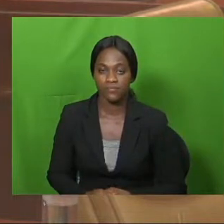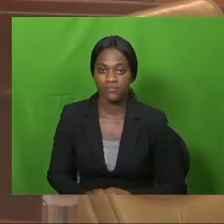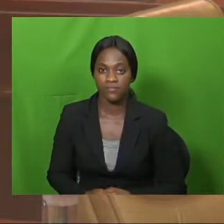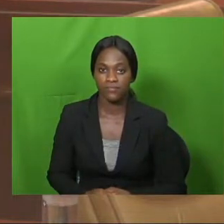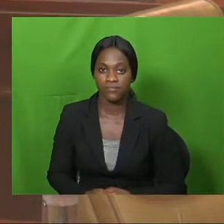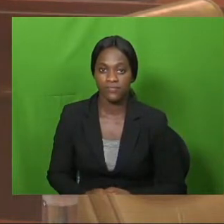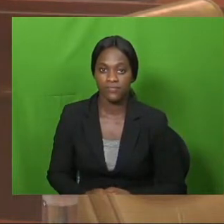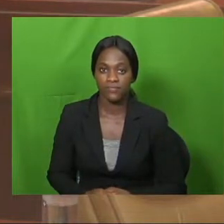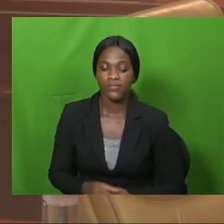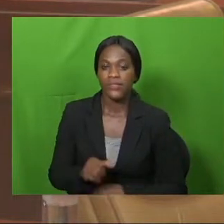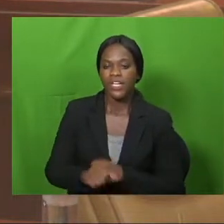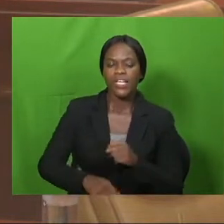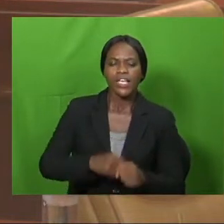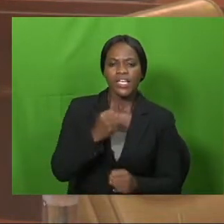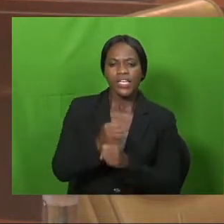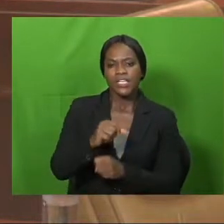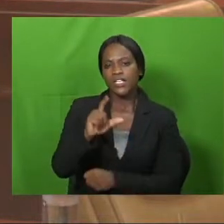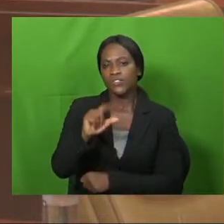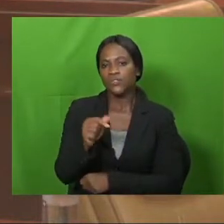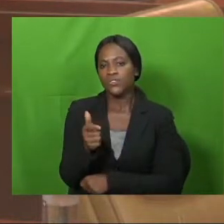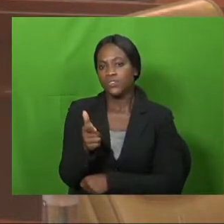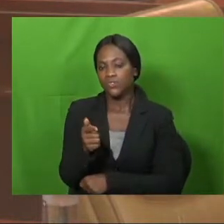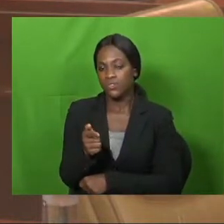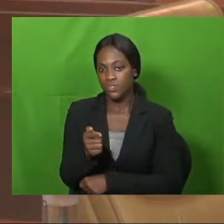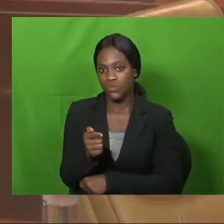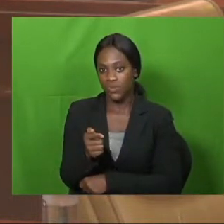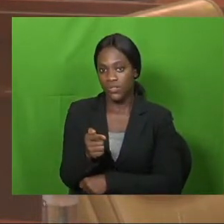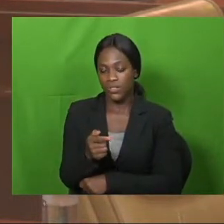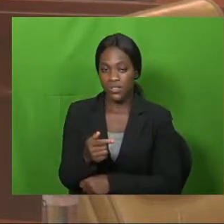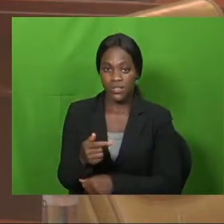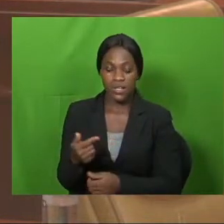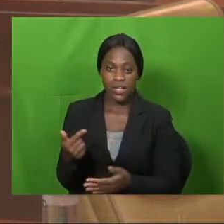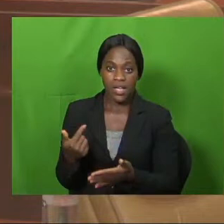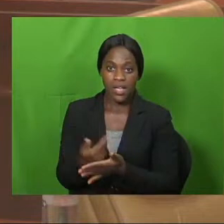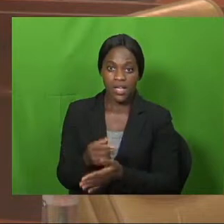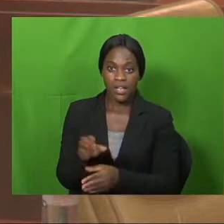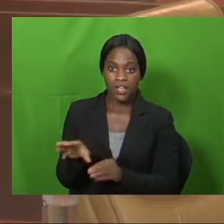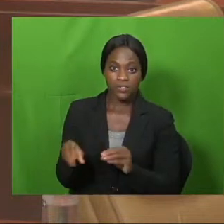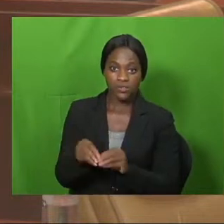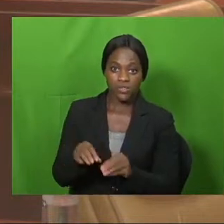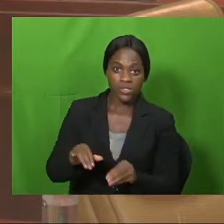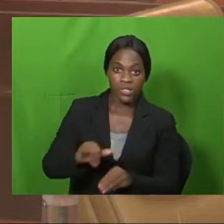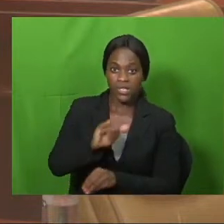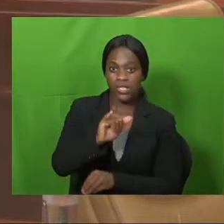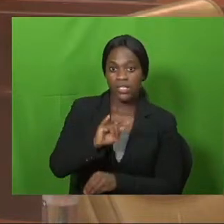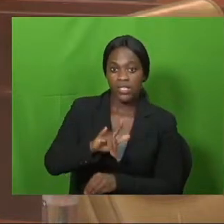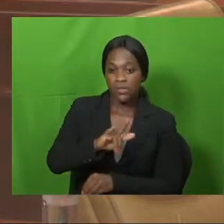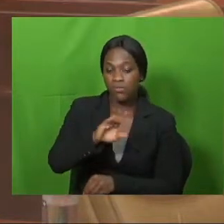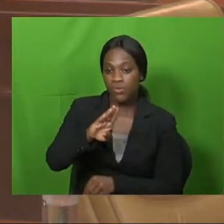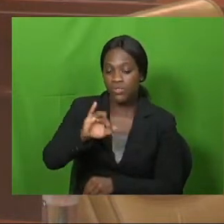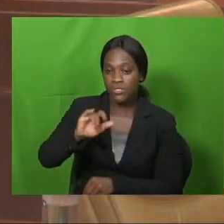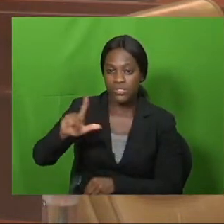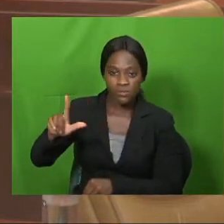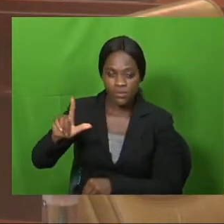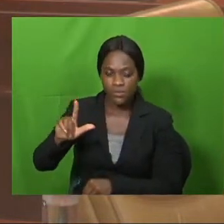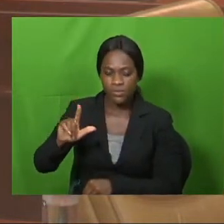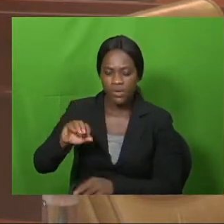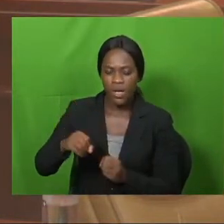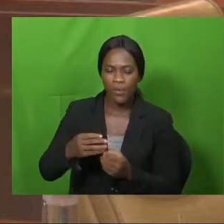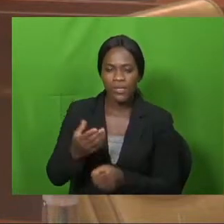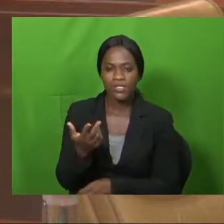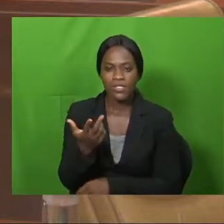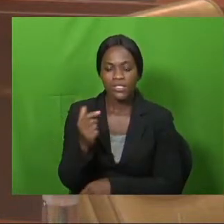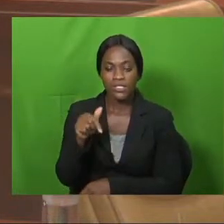In 2021, Ghana's total import bill was put at